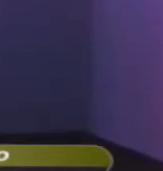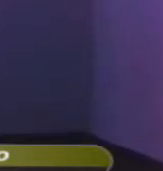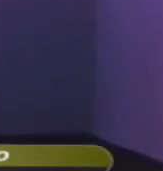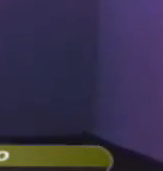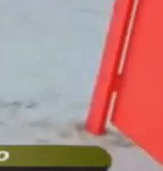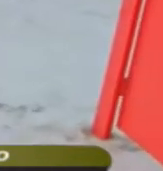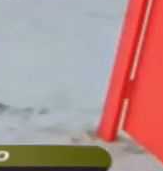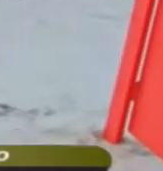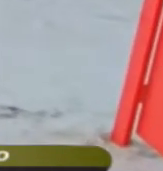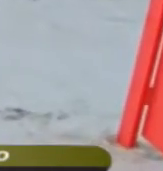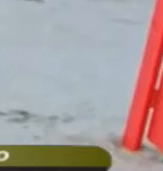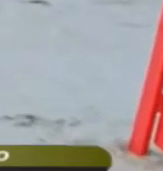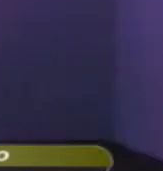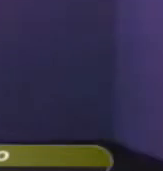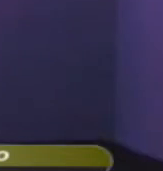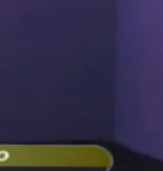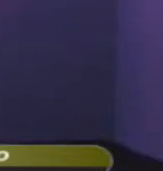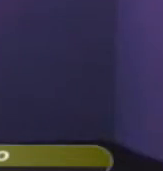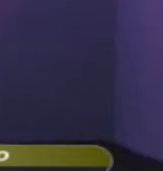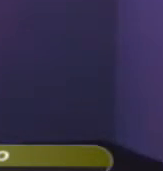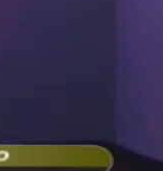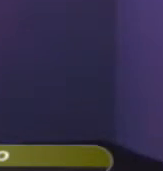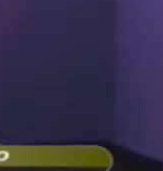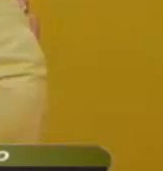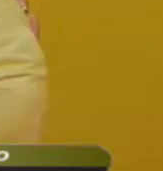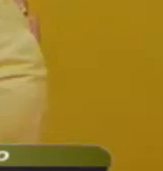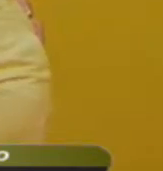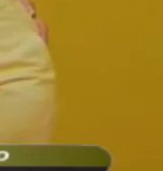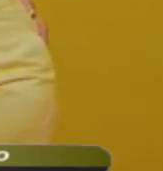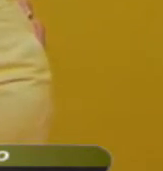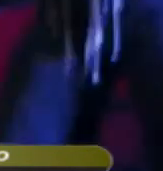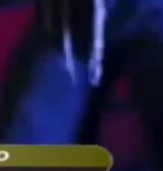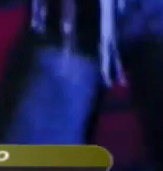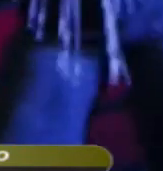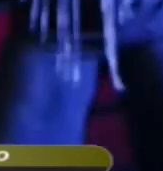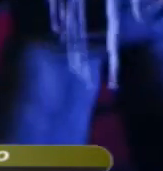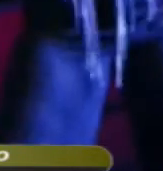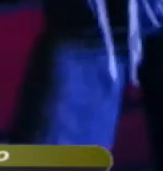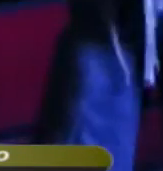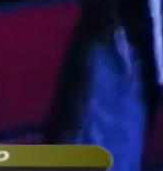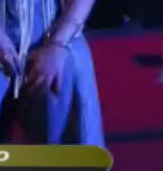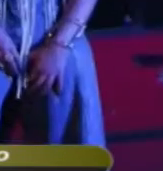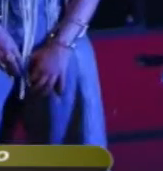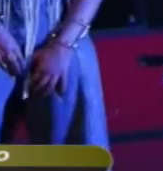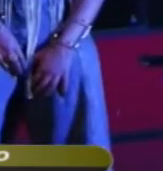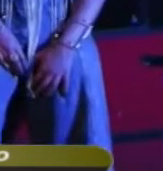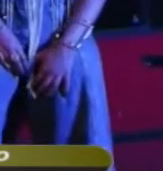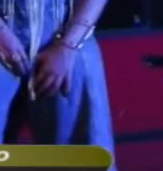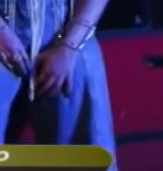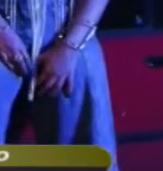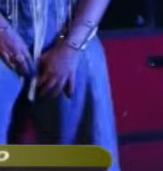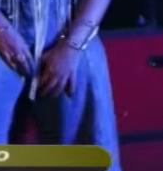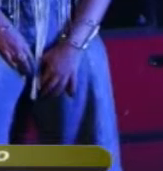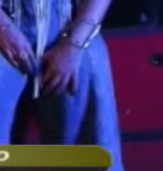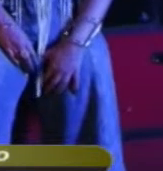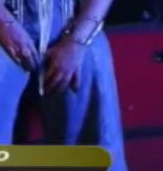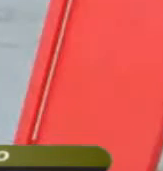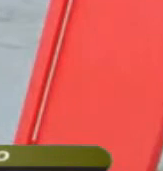nakunyemelea, nikamoyo kangu kamelegea, mapenzi mazoea, usininyime